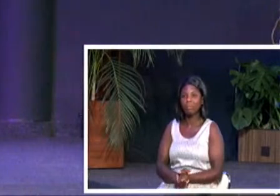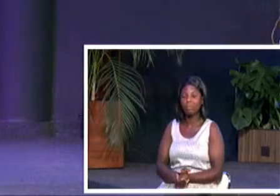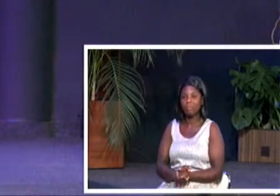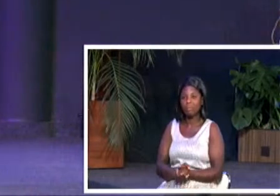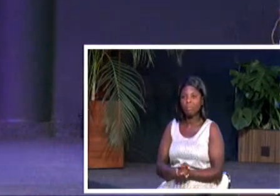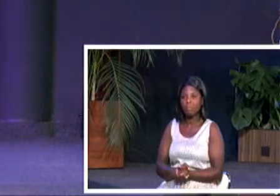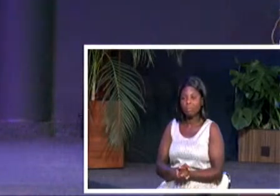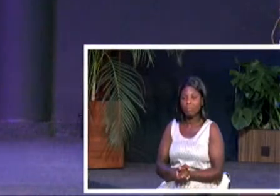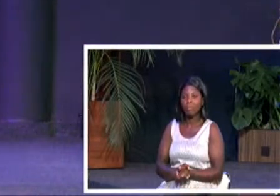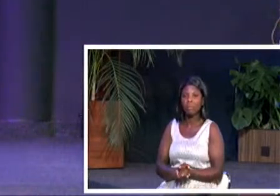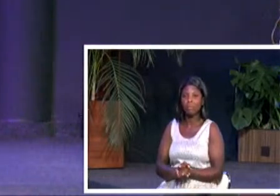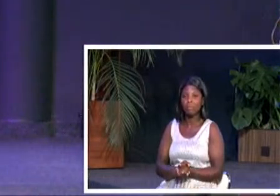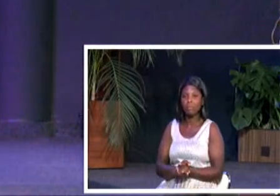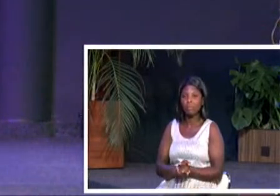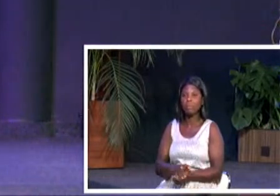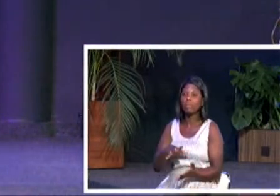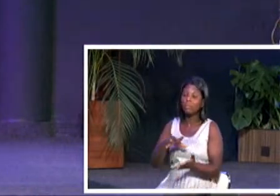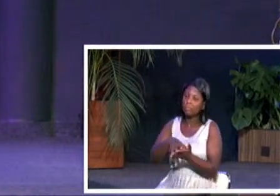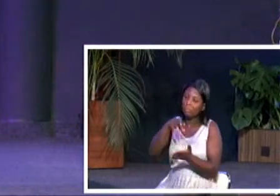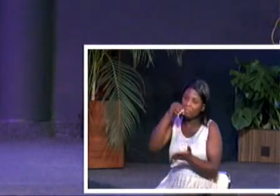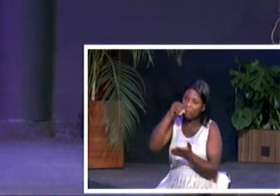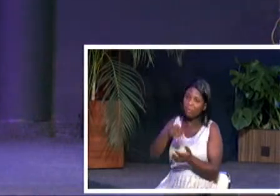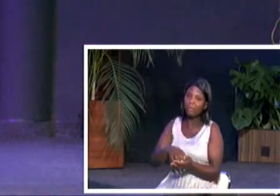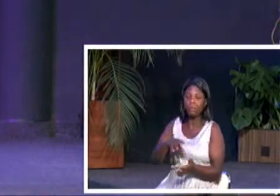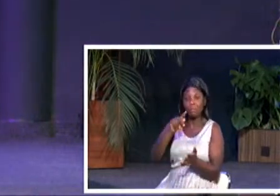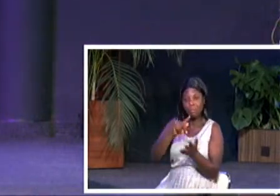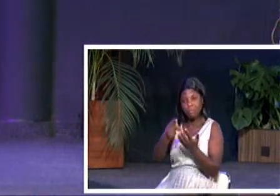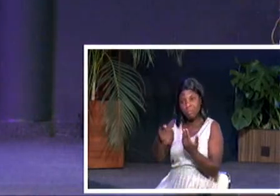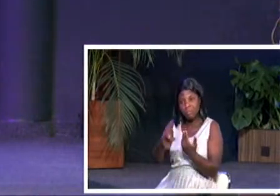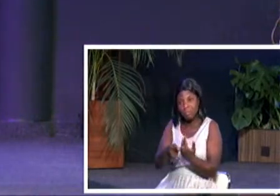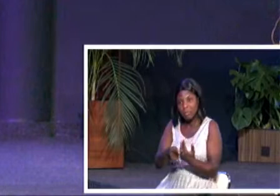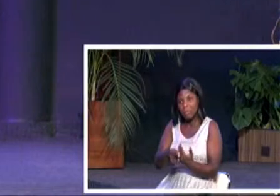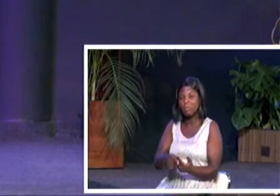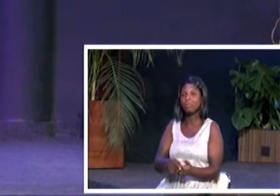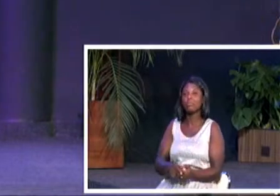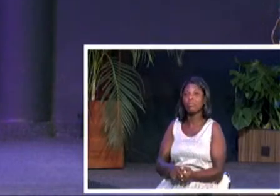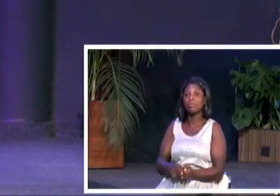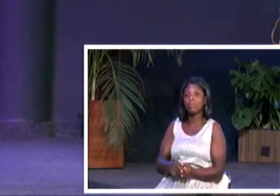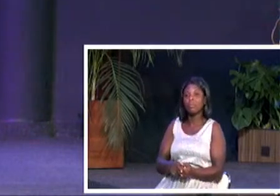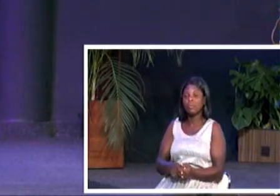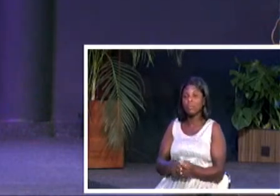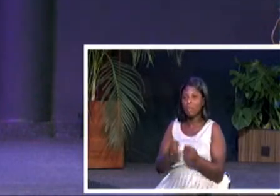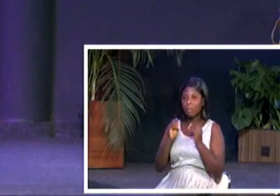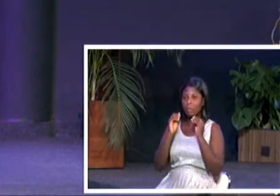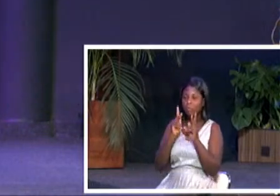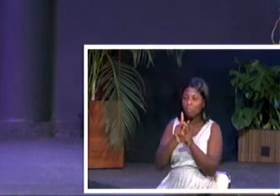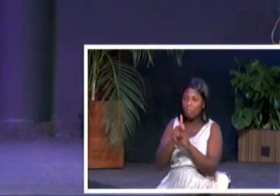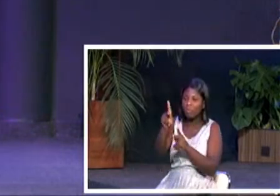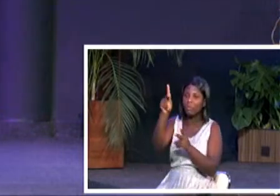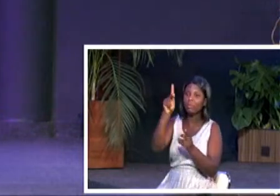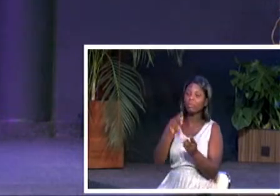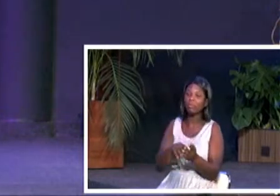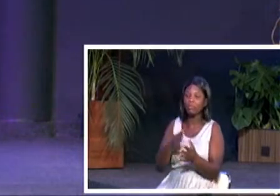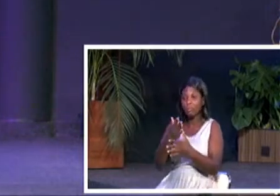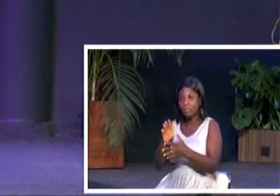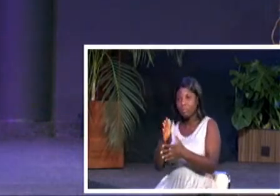Making. It's a mentoring program where we bring you Christian professionals to share their experiences with you and also to network